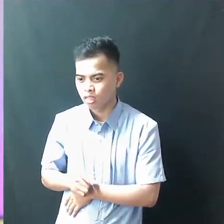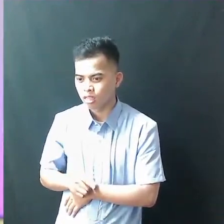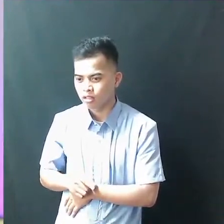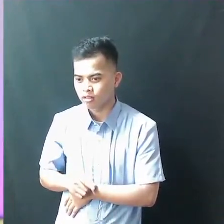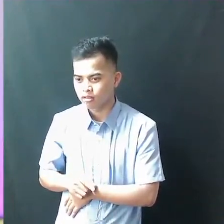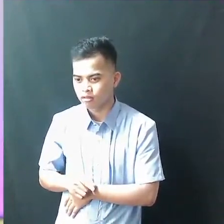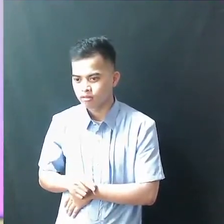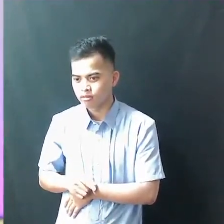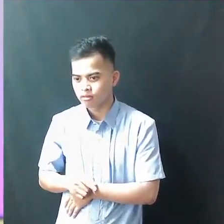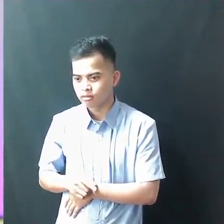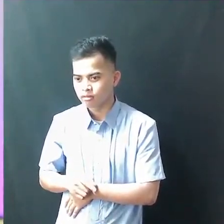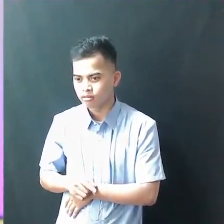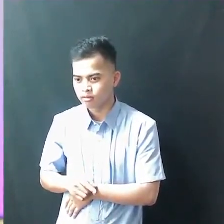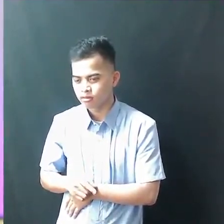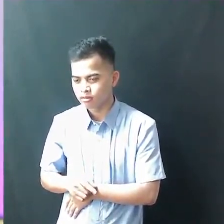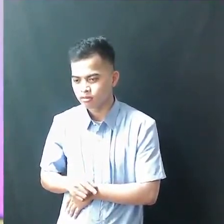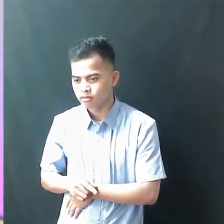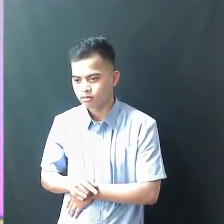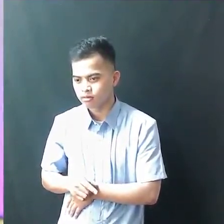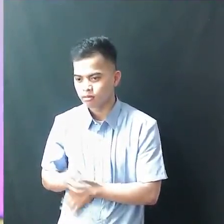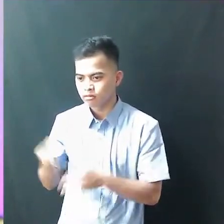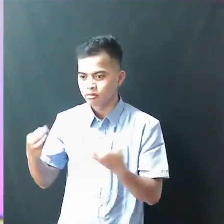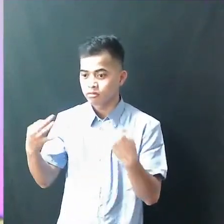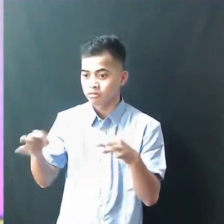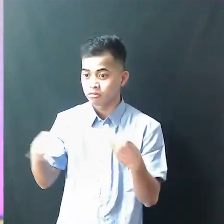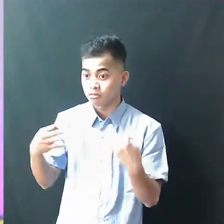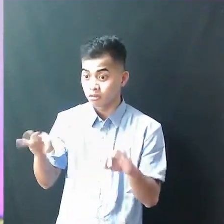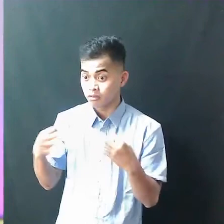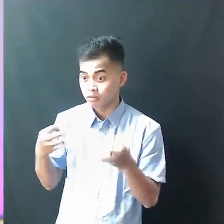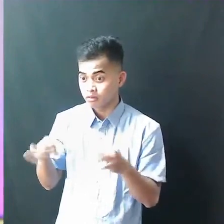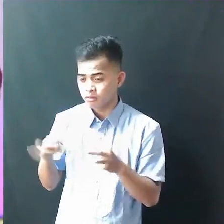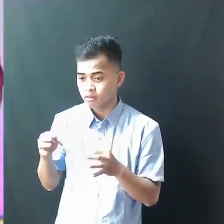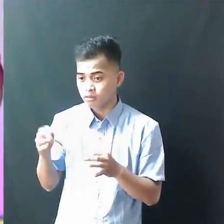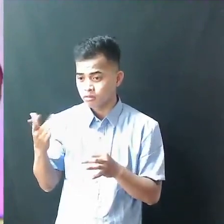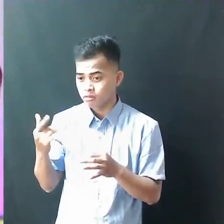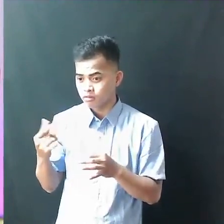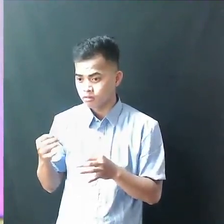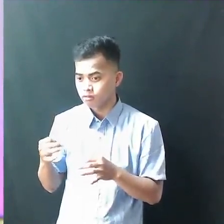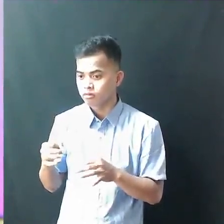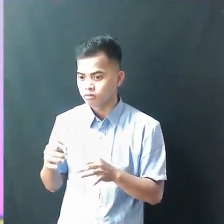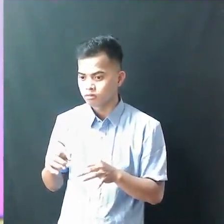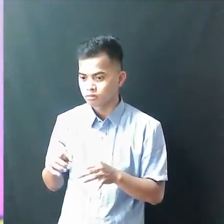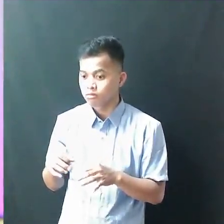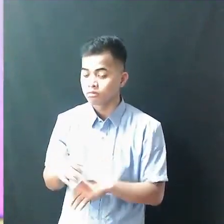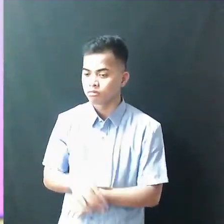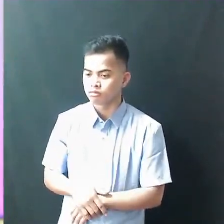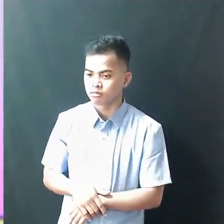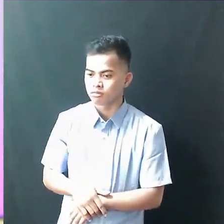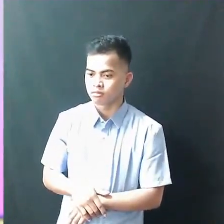And we'll have some Christmas songs. That was supposed to be last week, but last week, na ay something happened last week. Ang nakalimot ko.